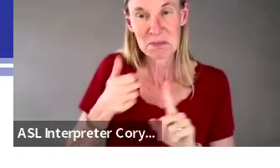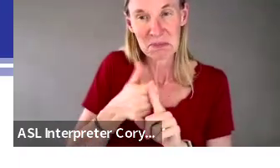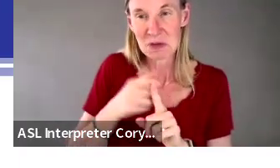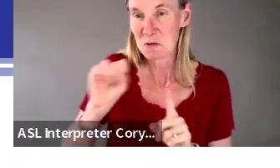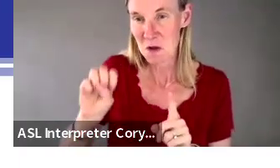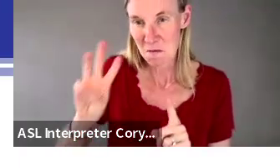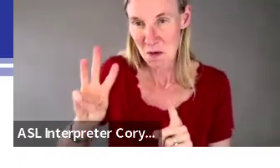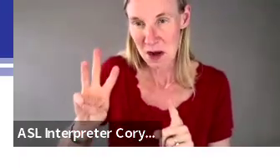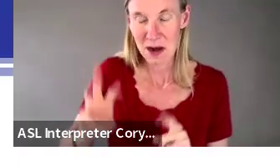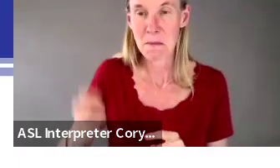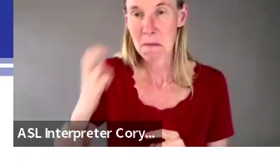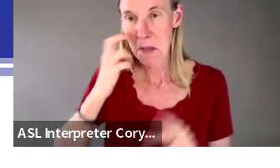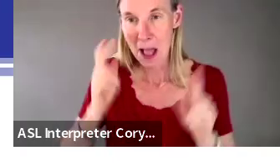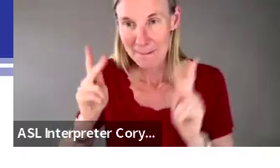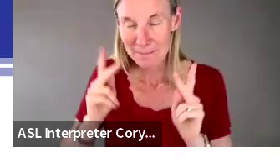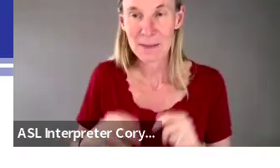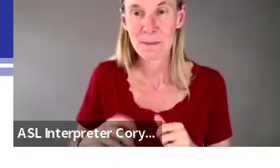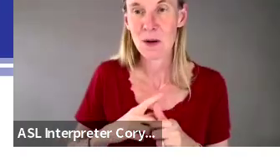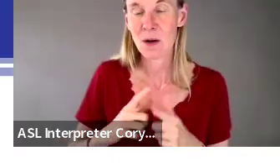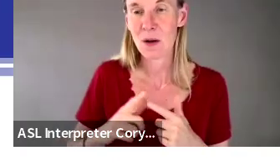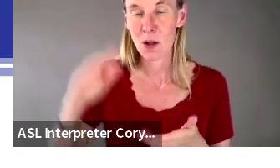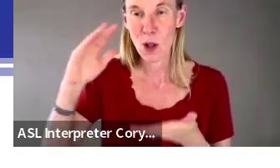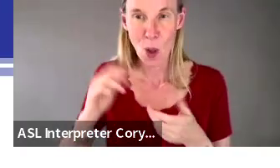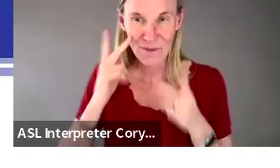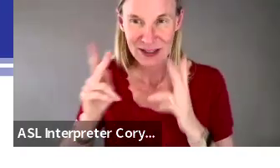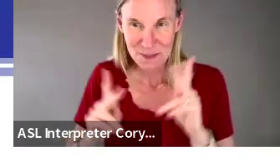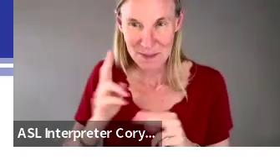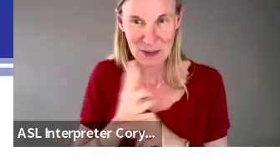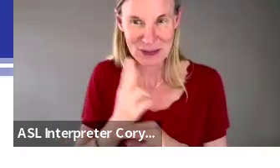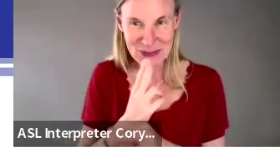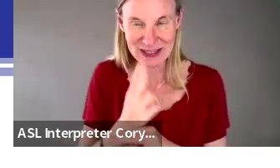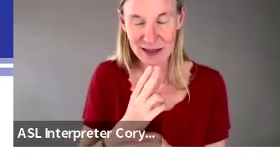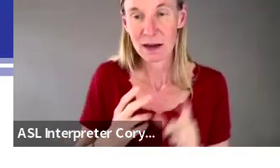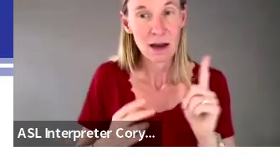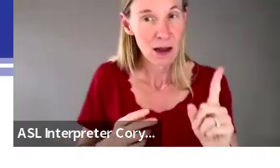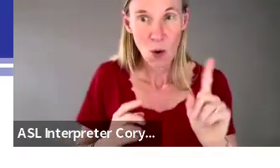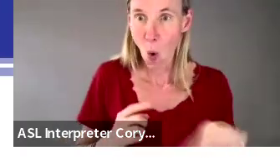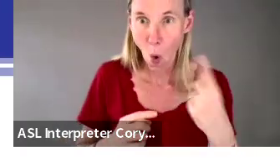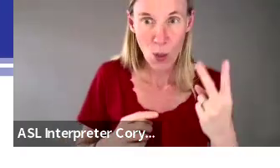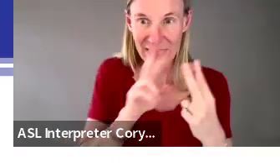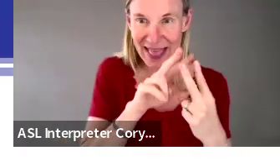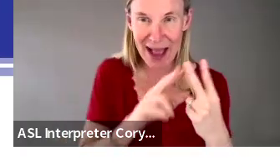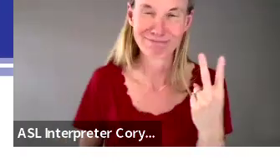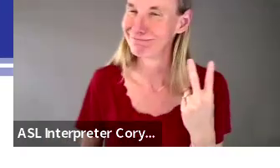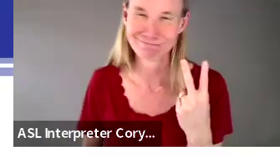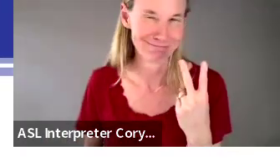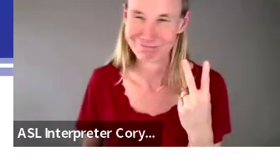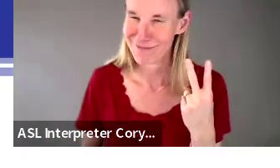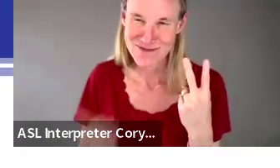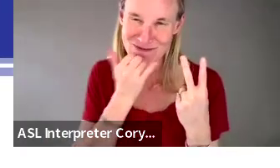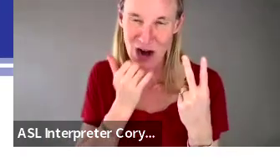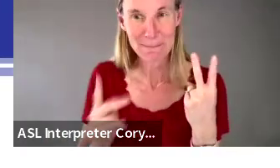Um, the misconception is that only blind and low vision folks use screen readers. That's not wrong. I mean, that's wrong.